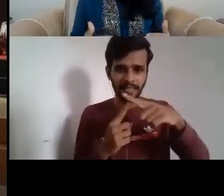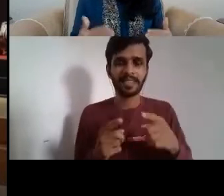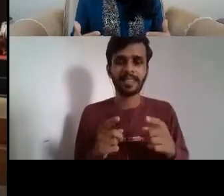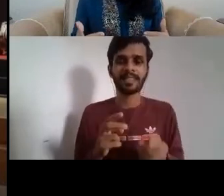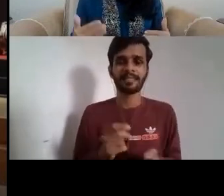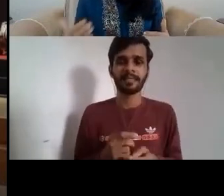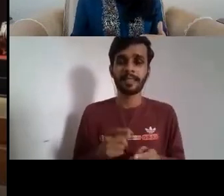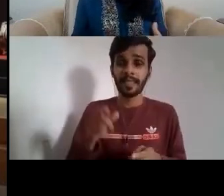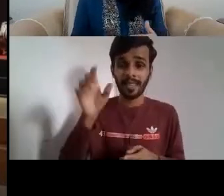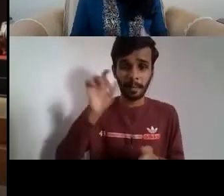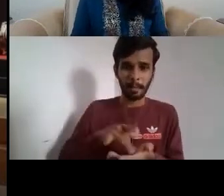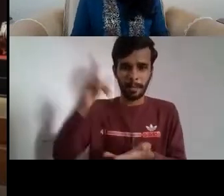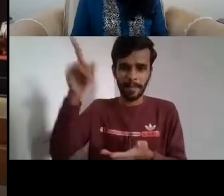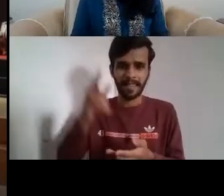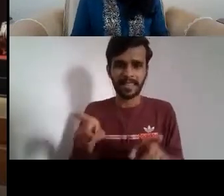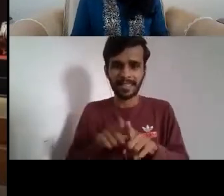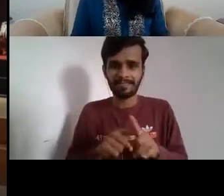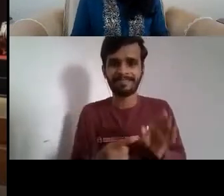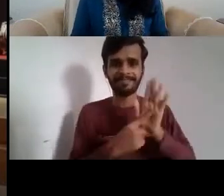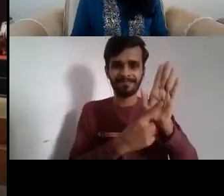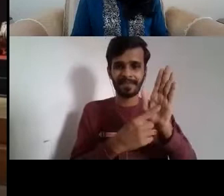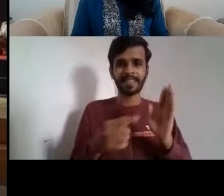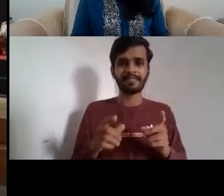celebrate his contribution to the world.